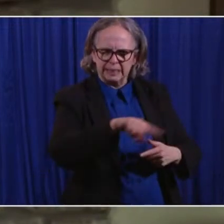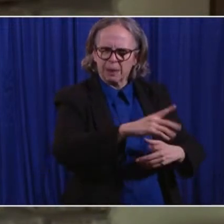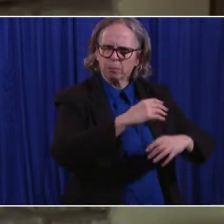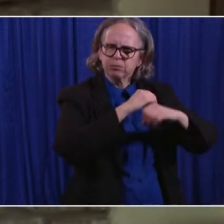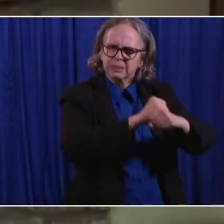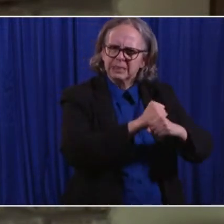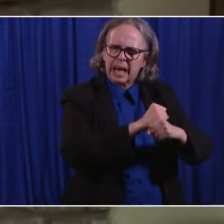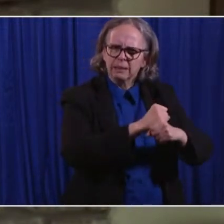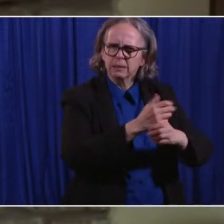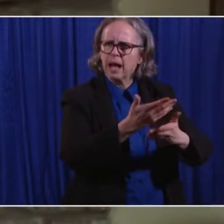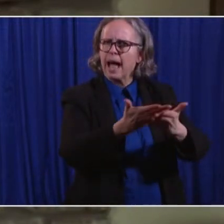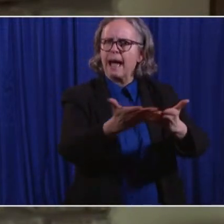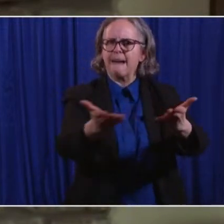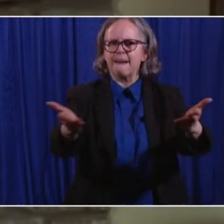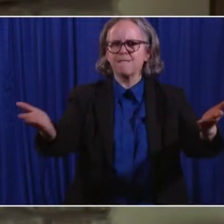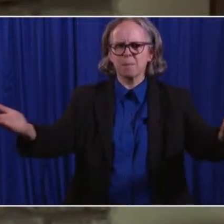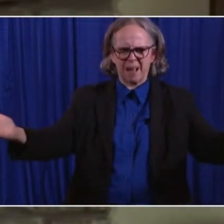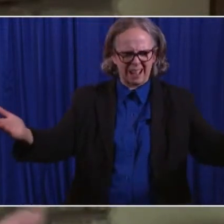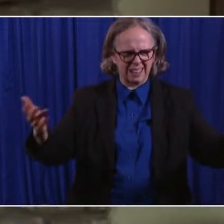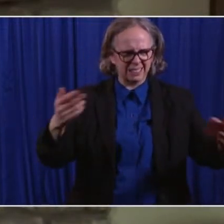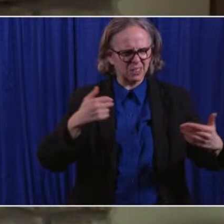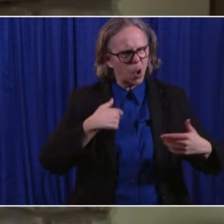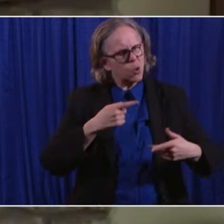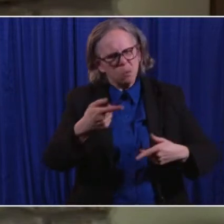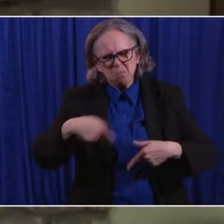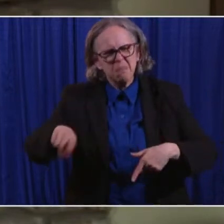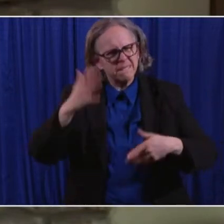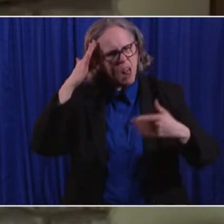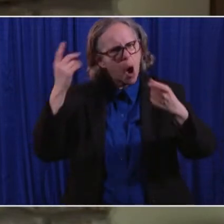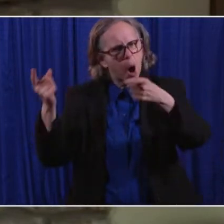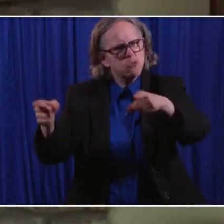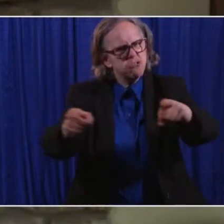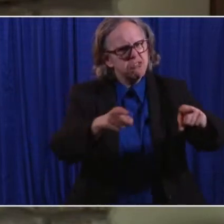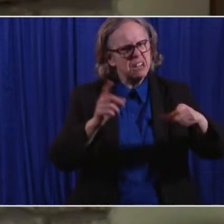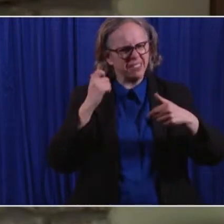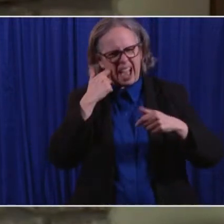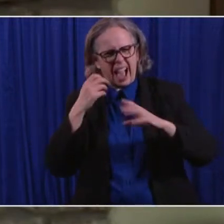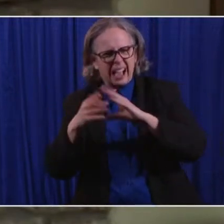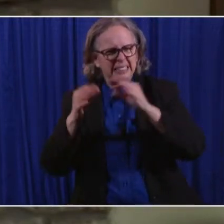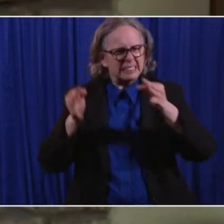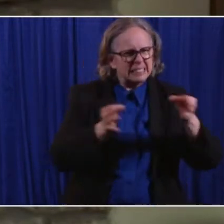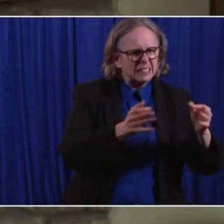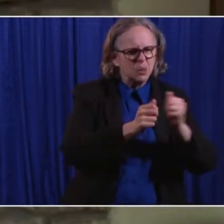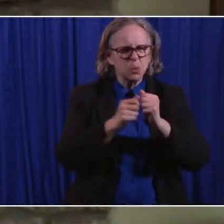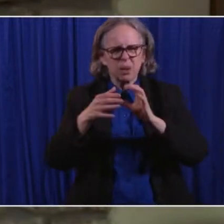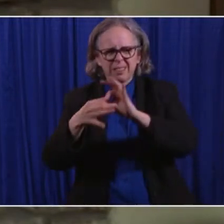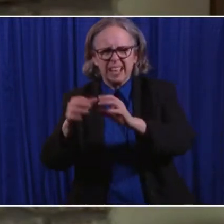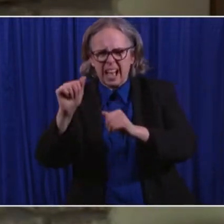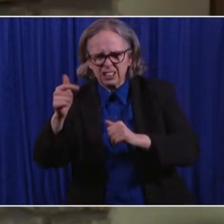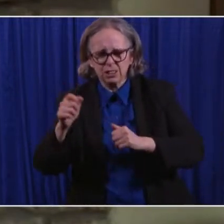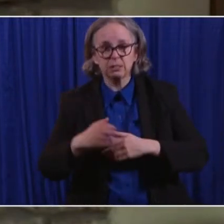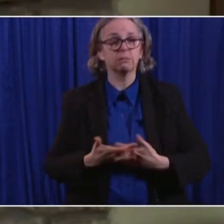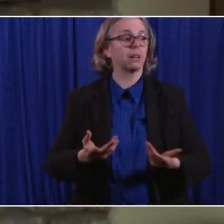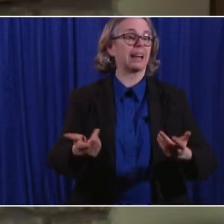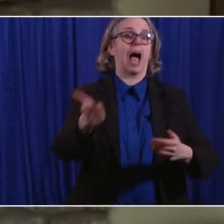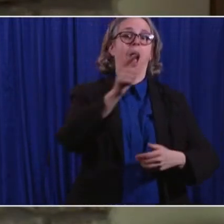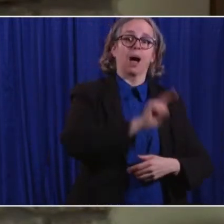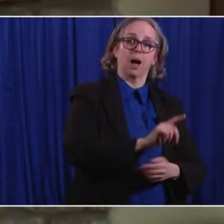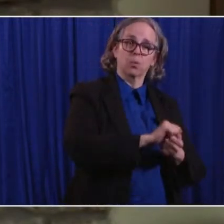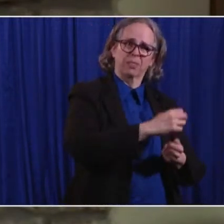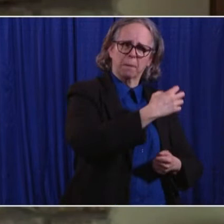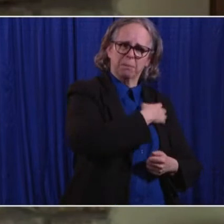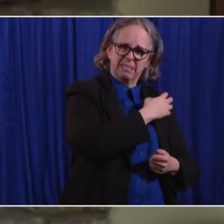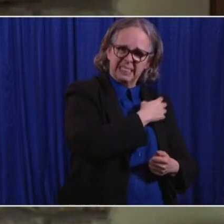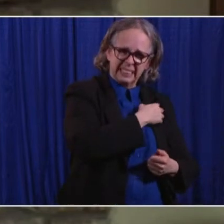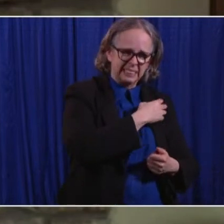that was the right thing to do. And the other group we've added is our police officers who and our other first responders who are out there protecting us every